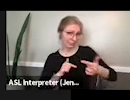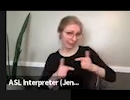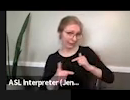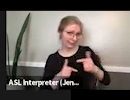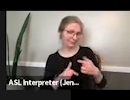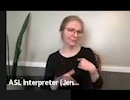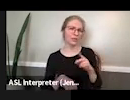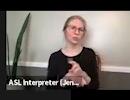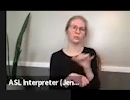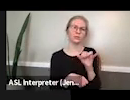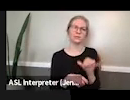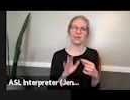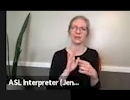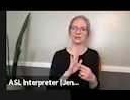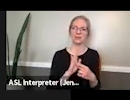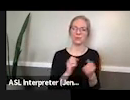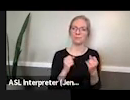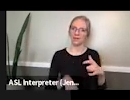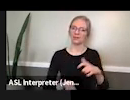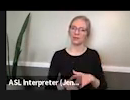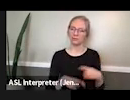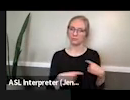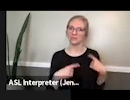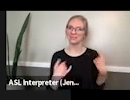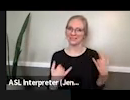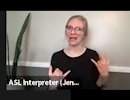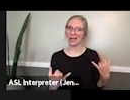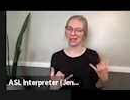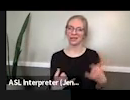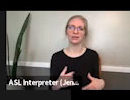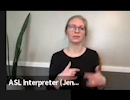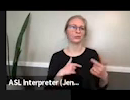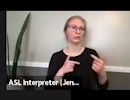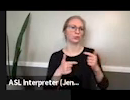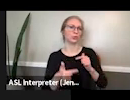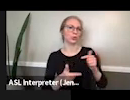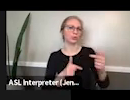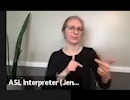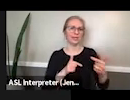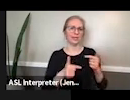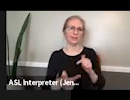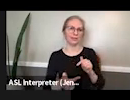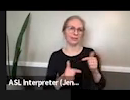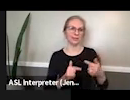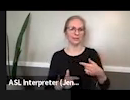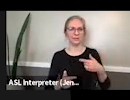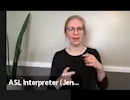turn taking example many times today, and turn taking games, and how many turns will a child